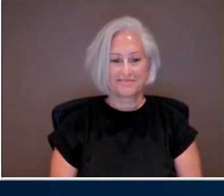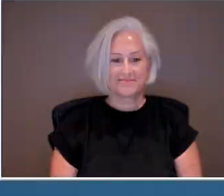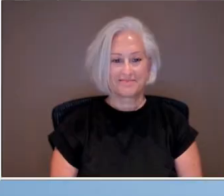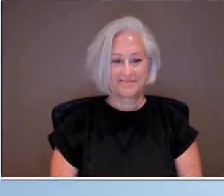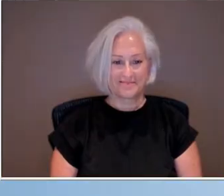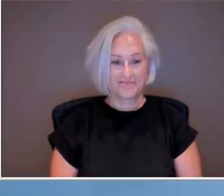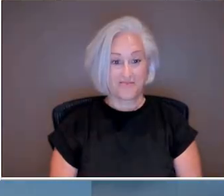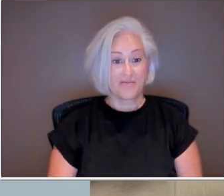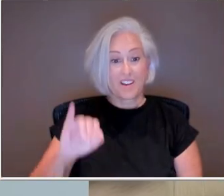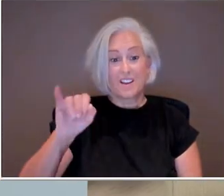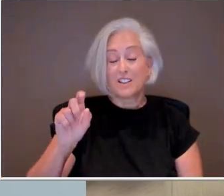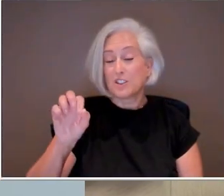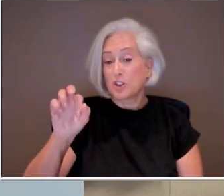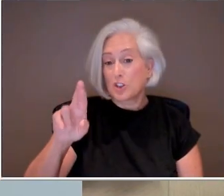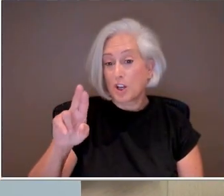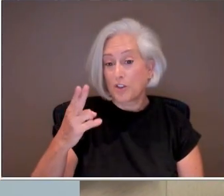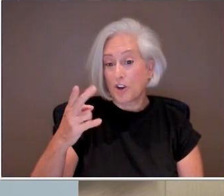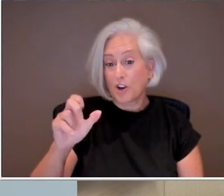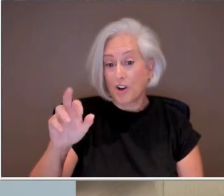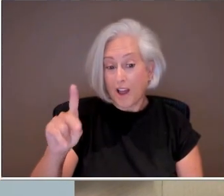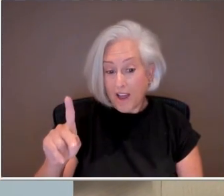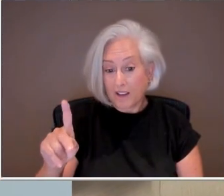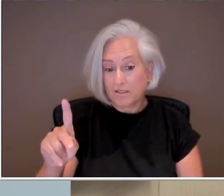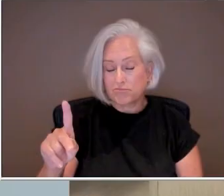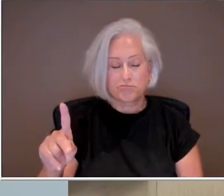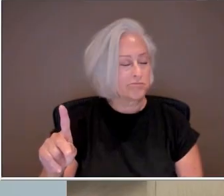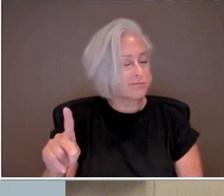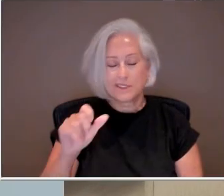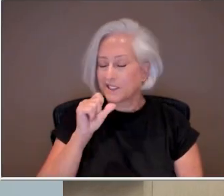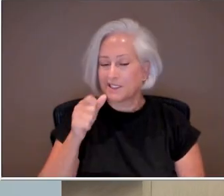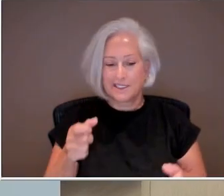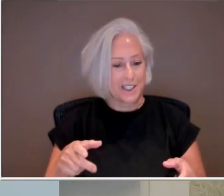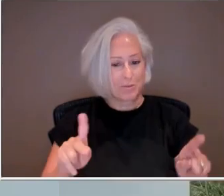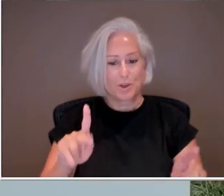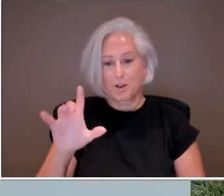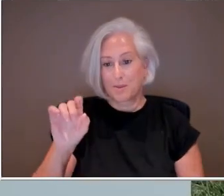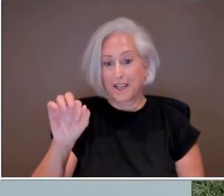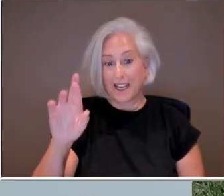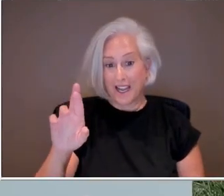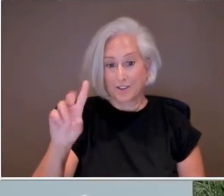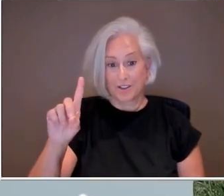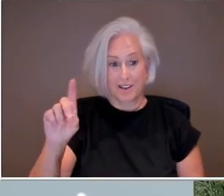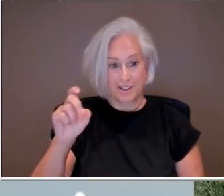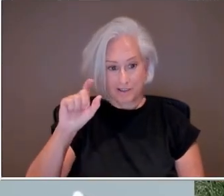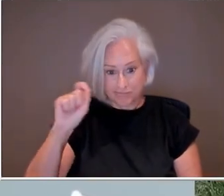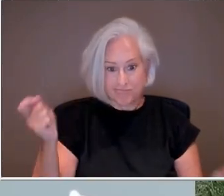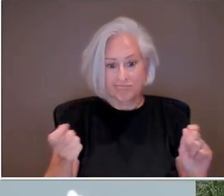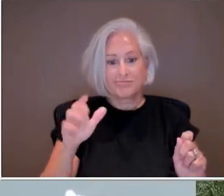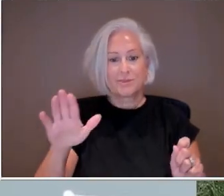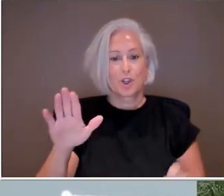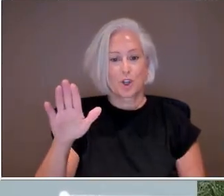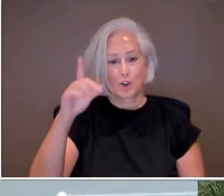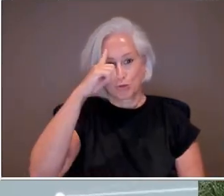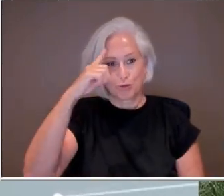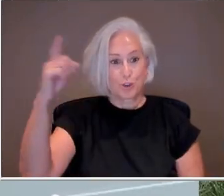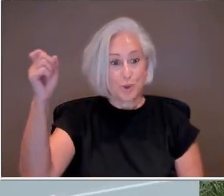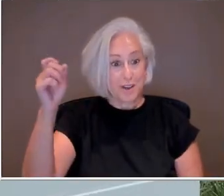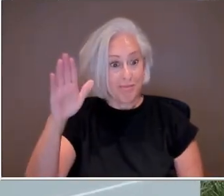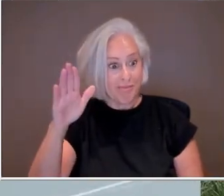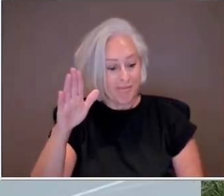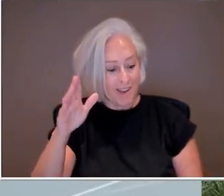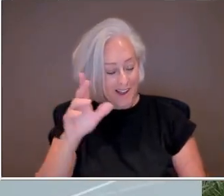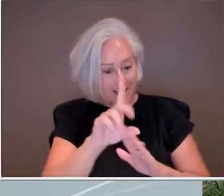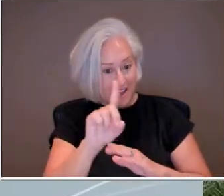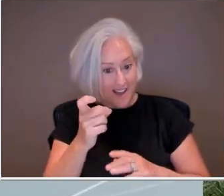Jennifer Heck didn't let a cancer diagnosis change her dreams. Diagnosed while getting her law degree, Jennifer pushed